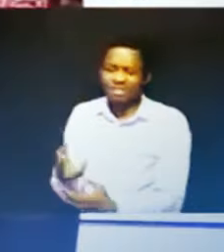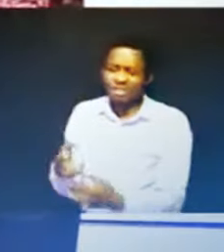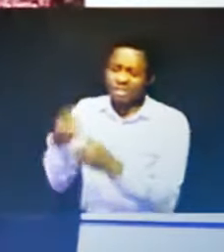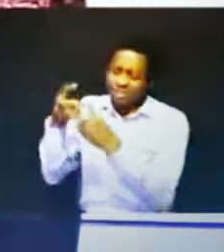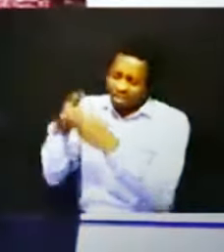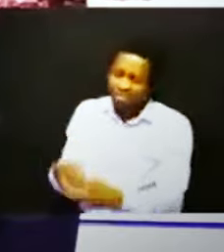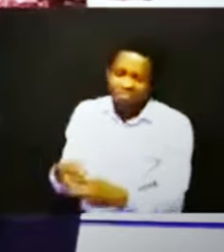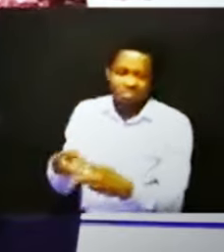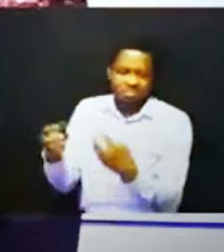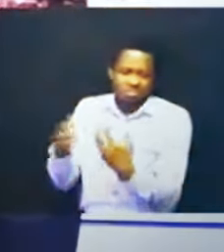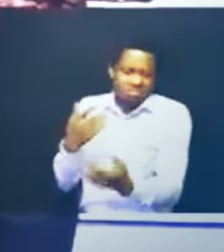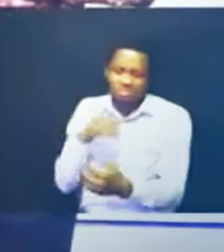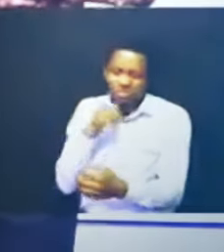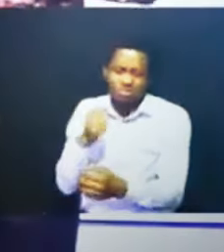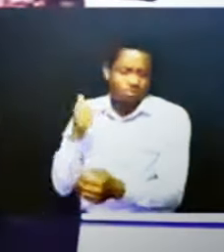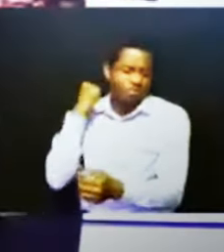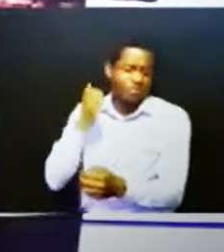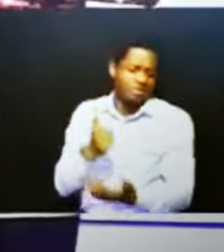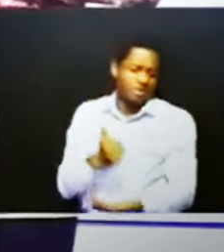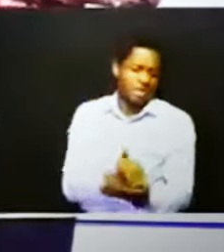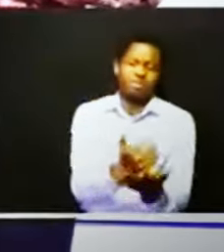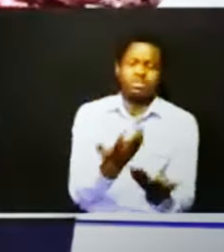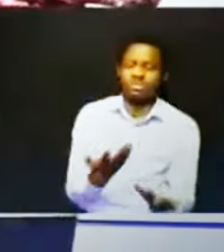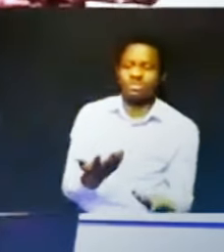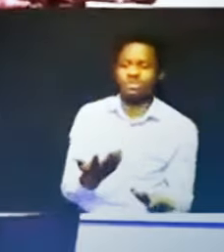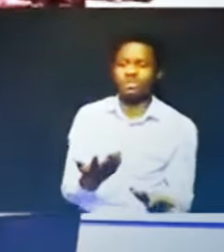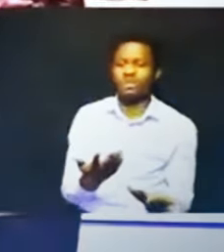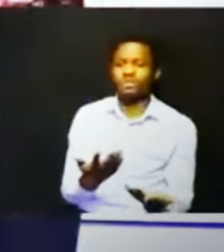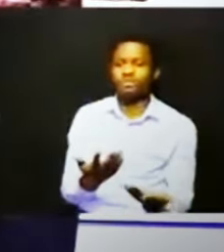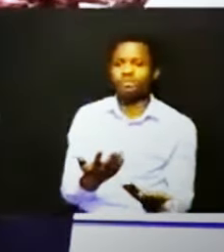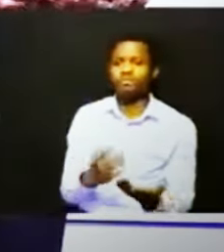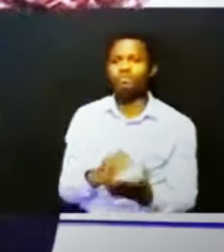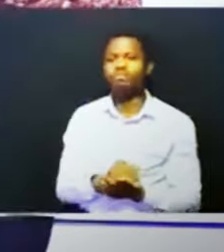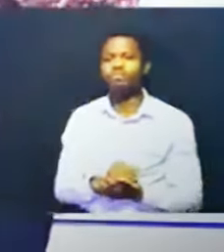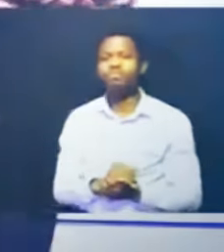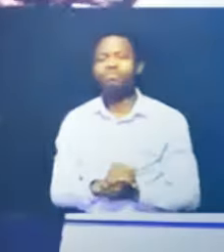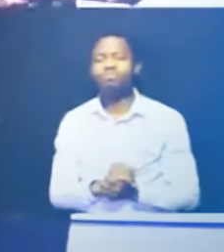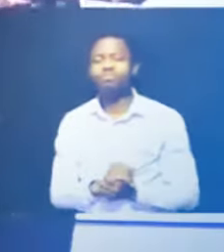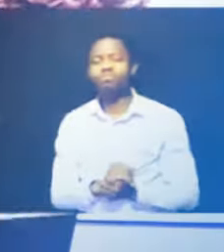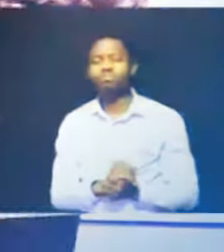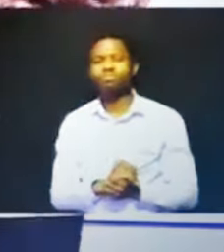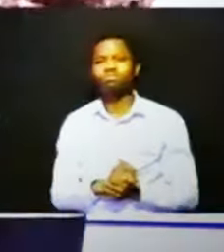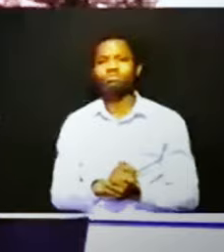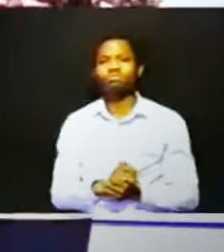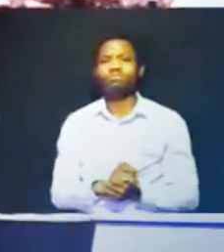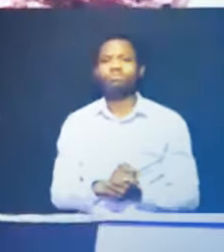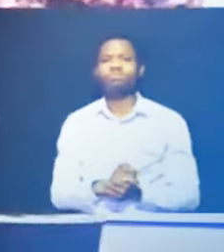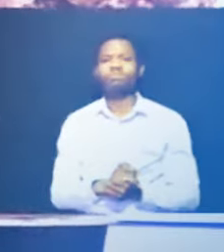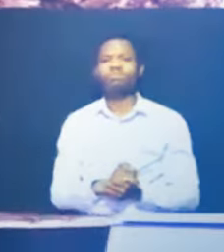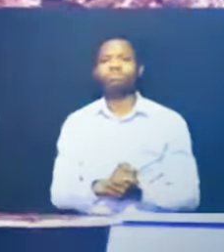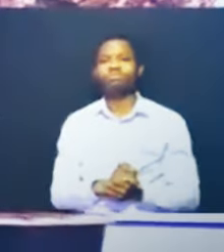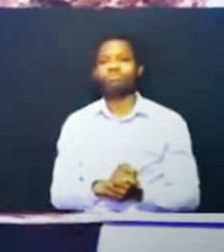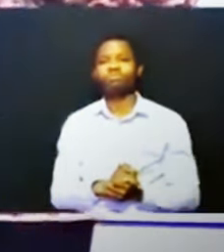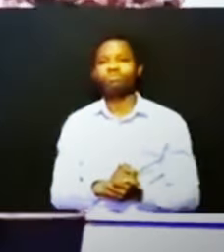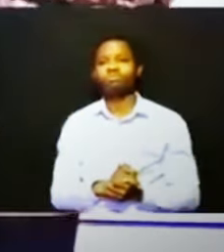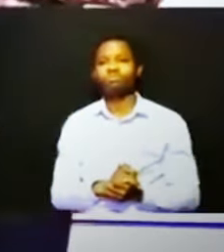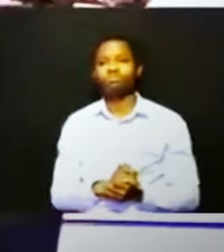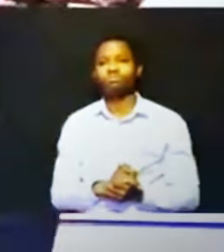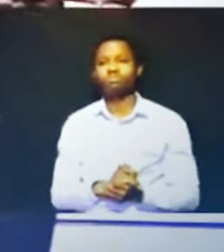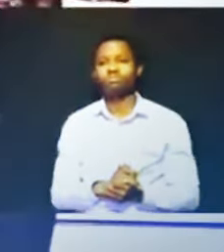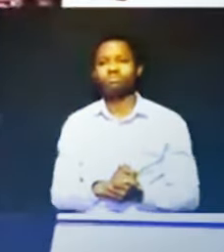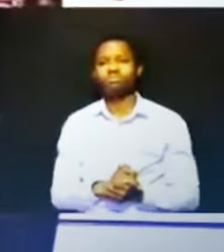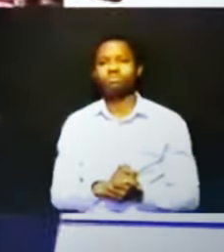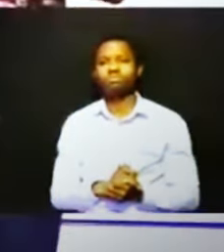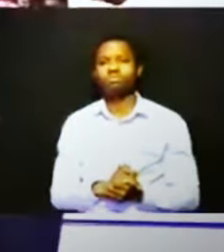groaning. Enne na mabobo die mu aye den. Na mi pra aye ding asene mapenisie." His hand